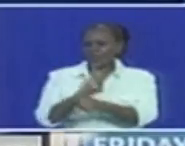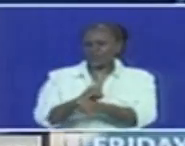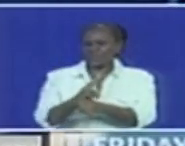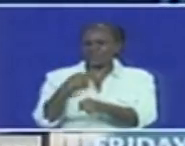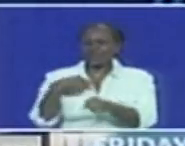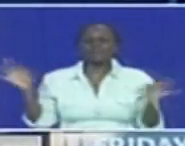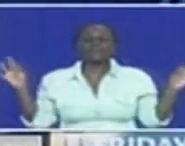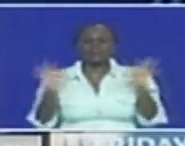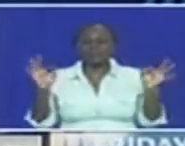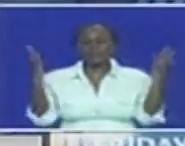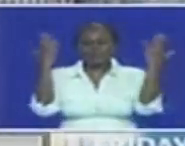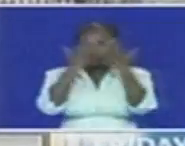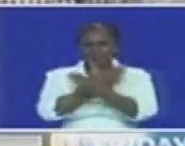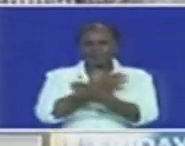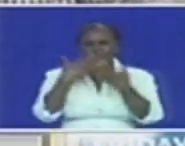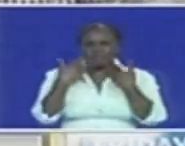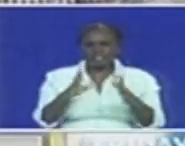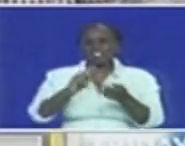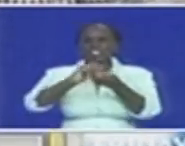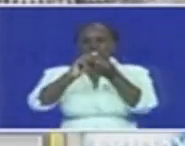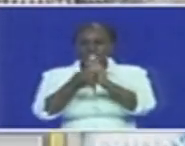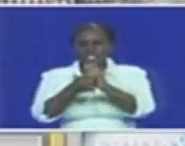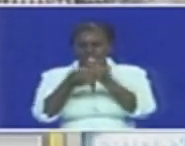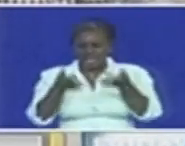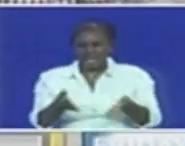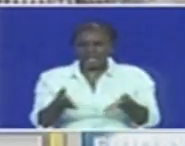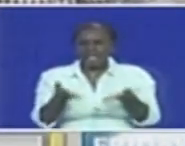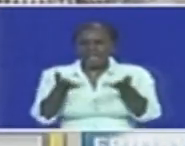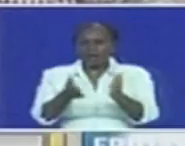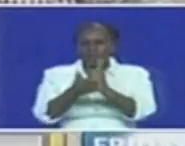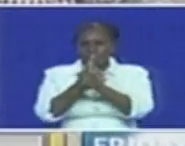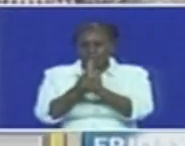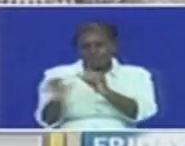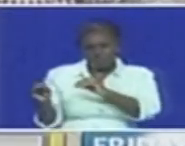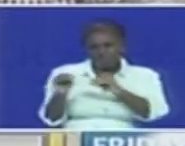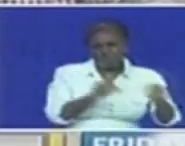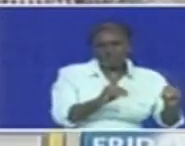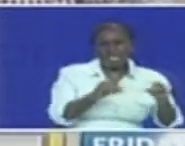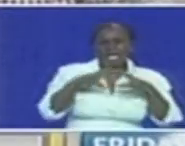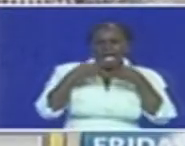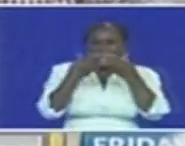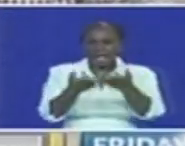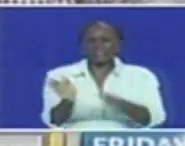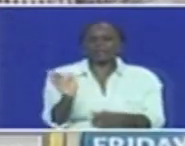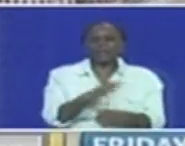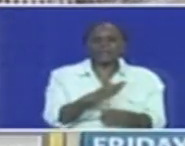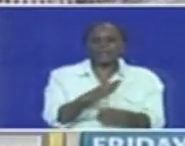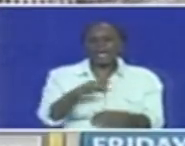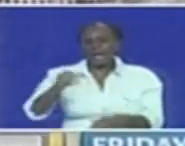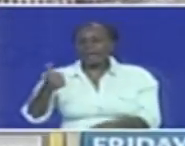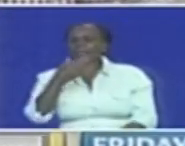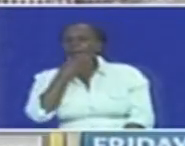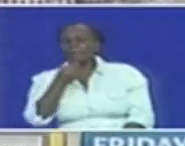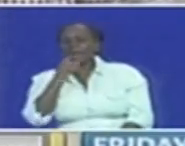this, but tonight we have to change. All right, Willis, let's move on to our feedback. And Sauce Beta Njoroge